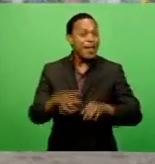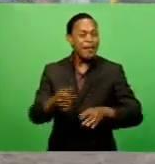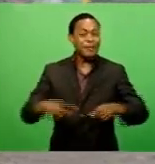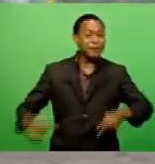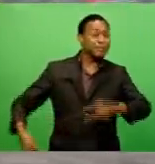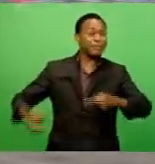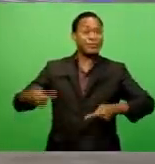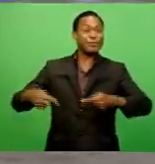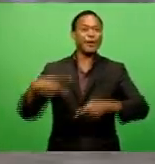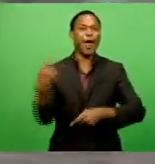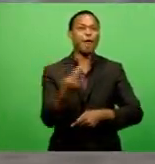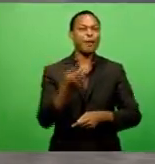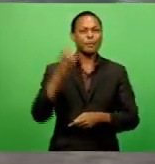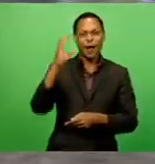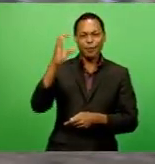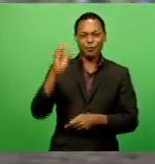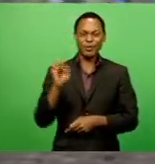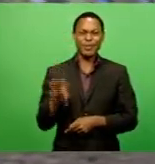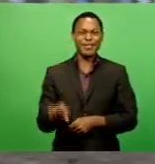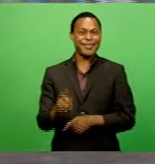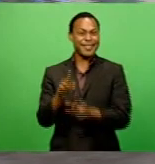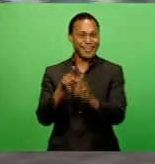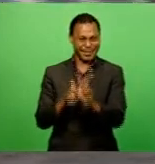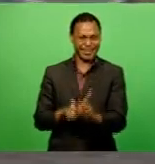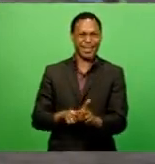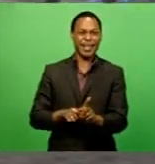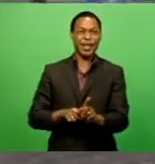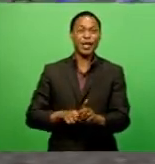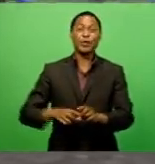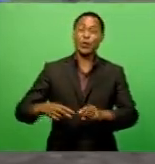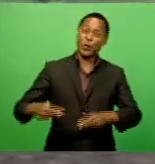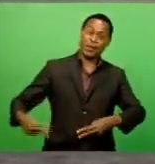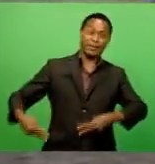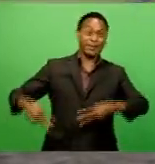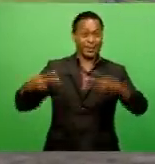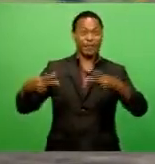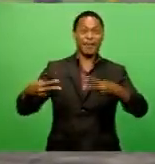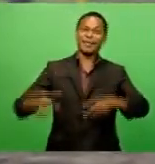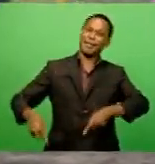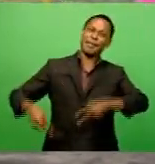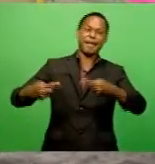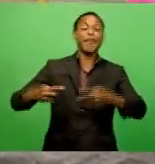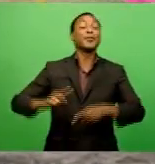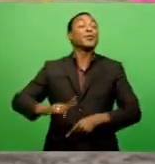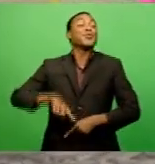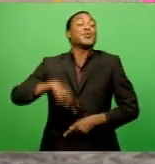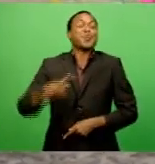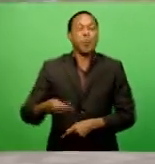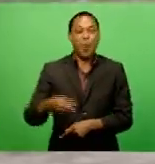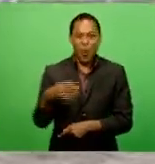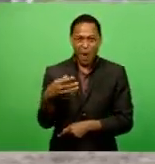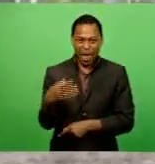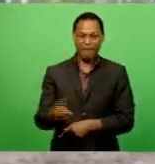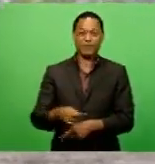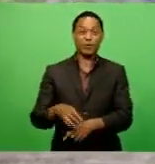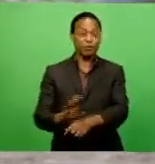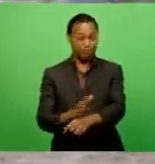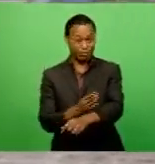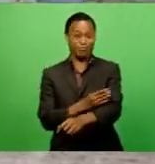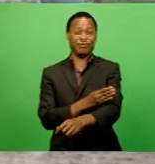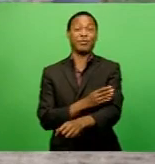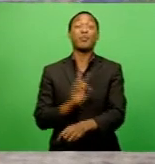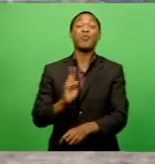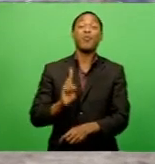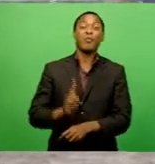the country this year. The semi-finals and final will be held tomorrow. Futsal and Beach Soccer Development